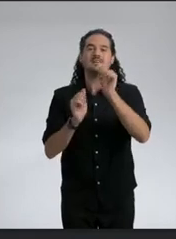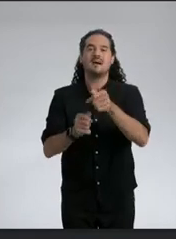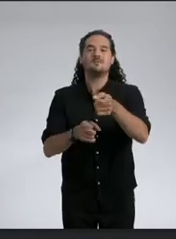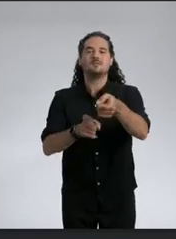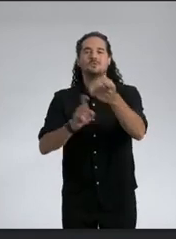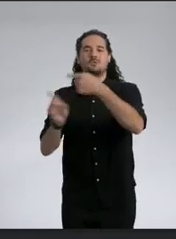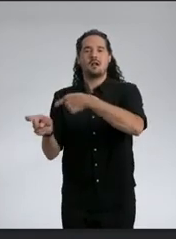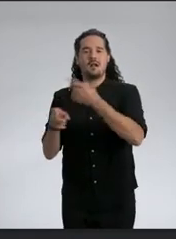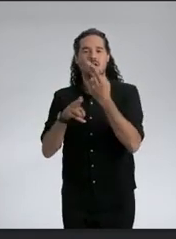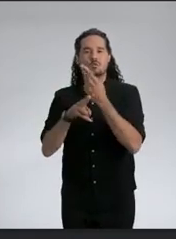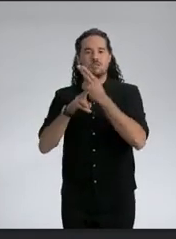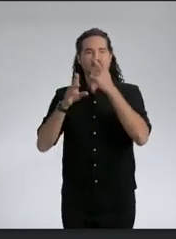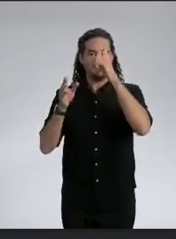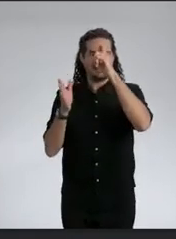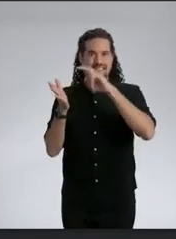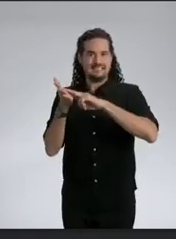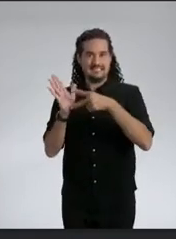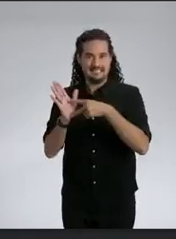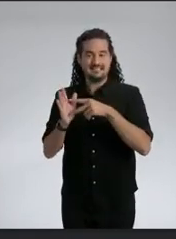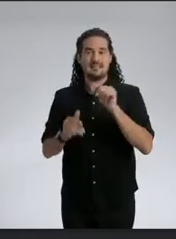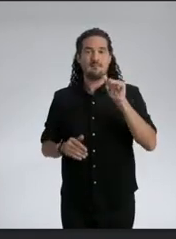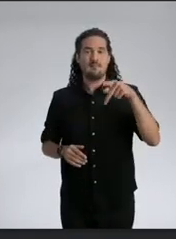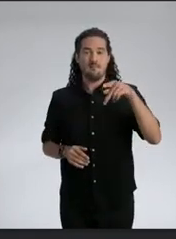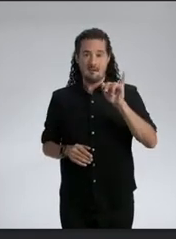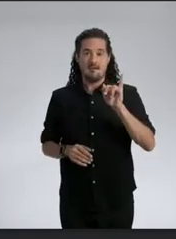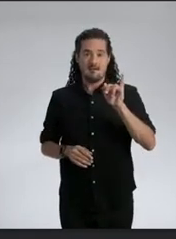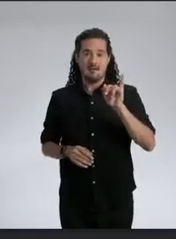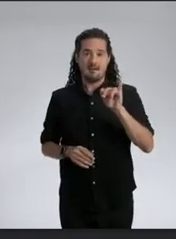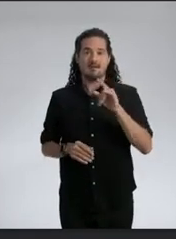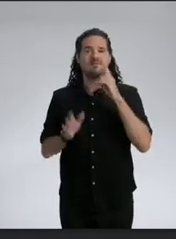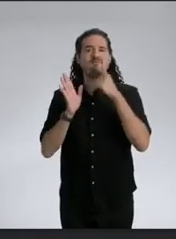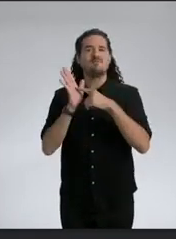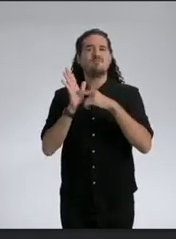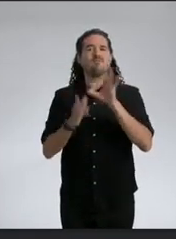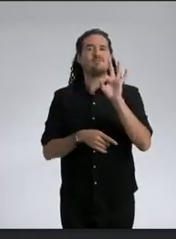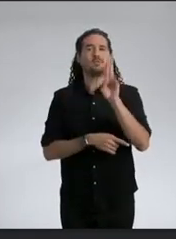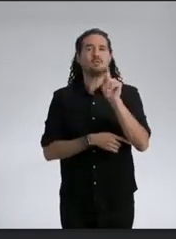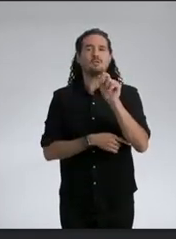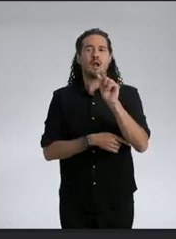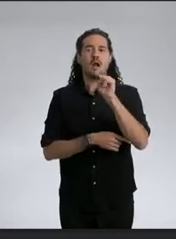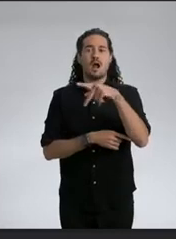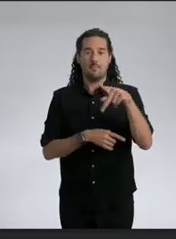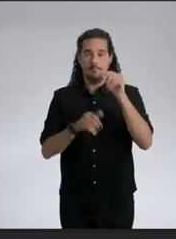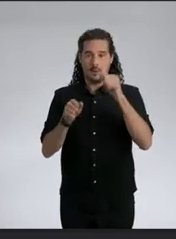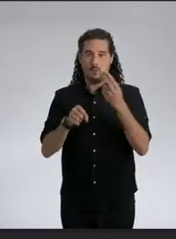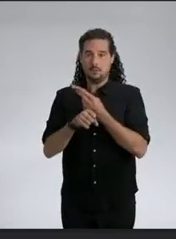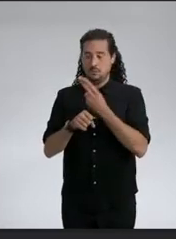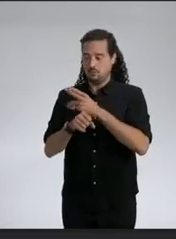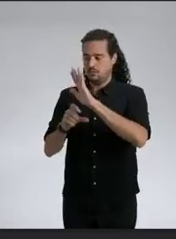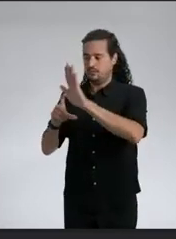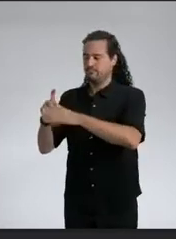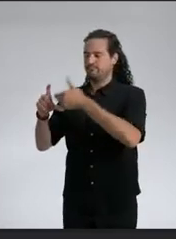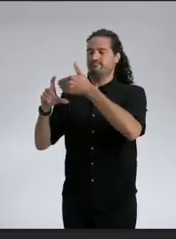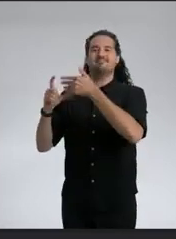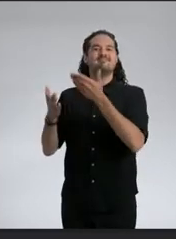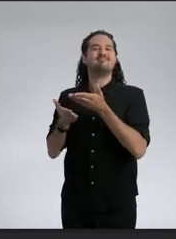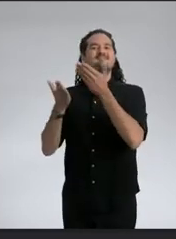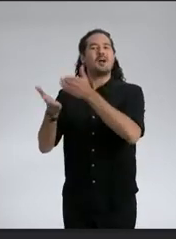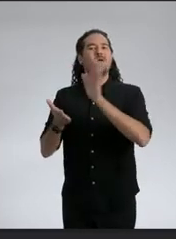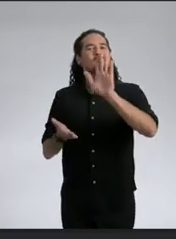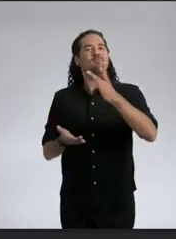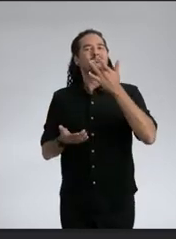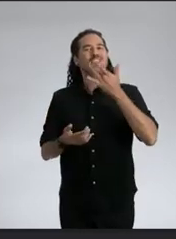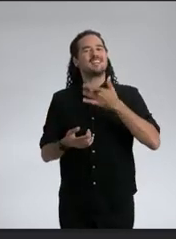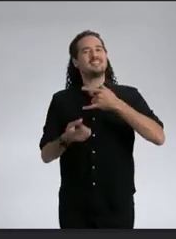Intents API. For instance, the Fruta app can adopt this to offer a free birthday smoothie. Both